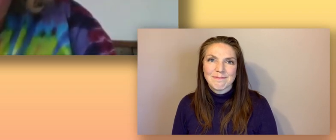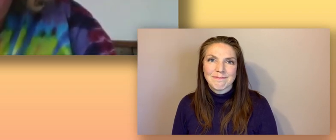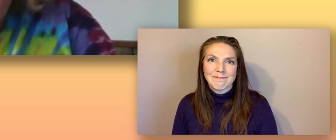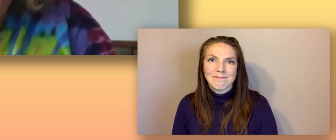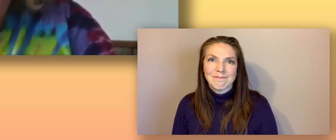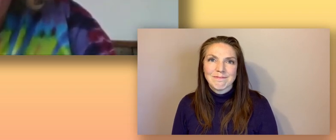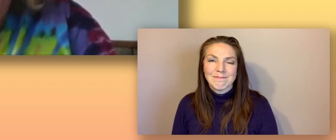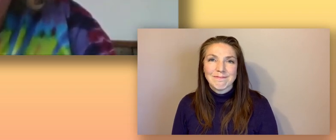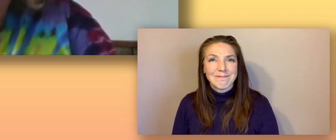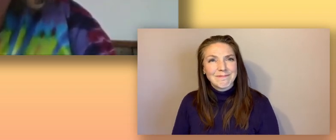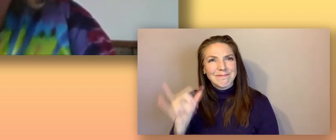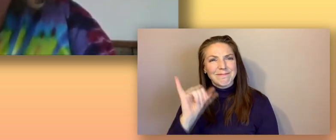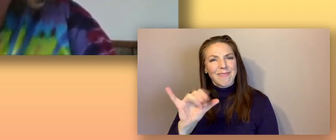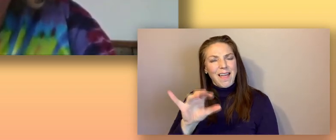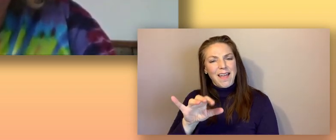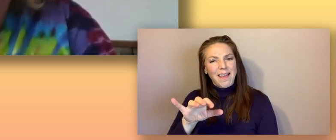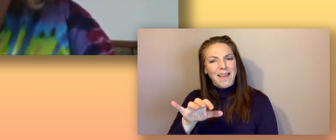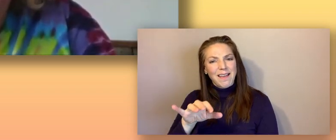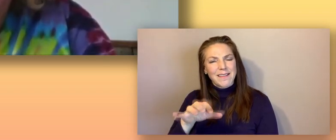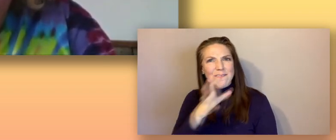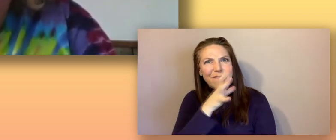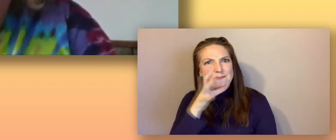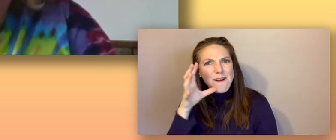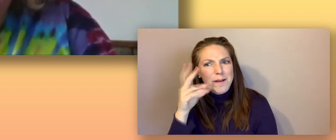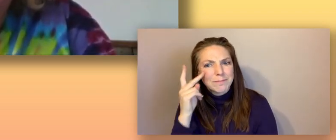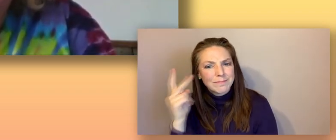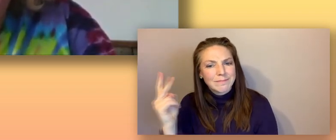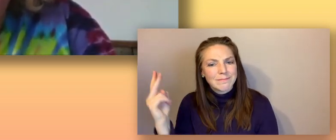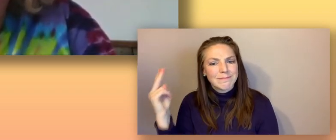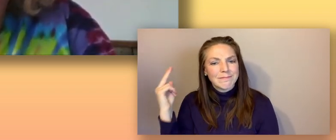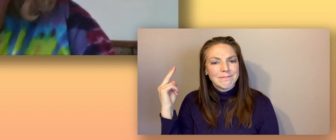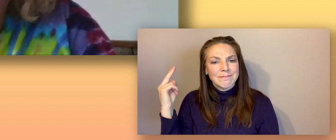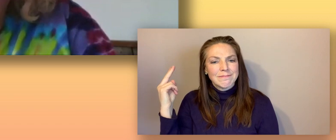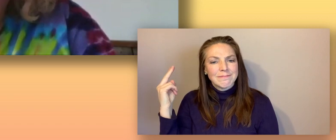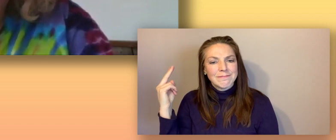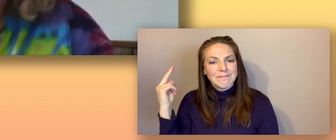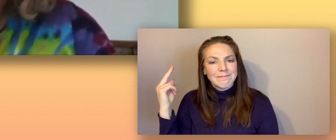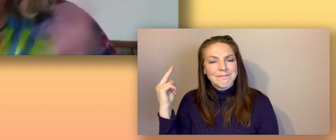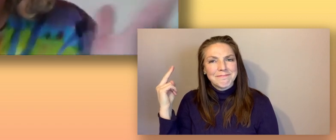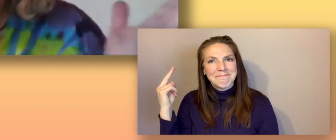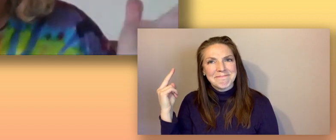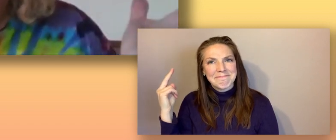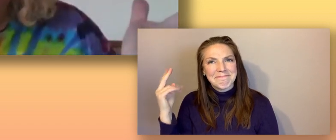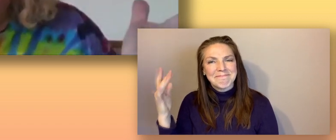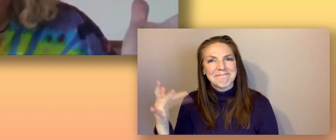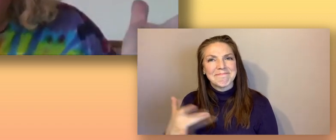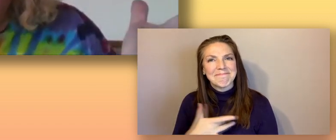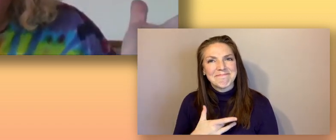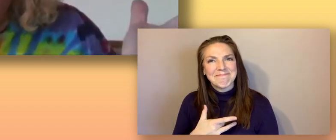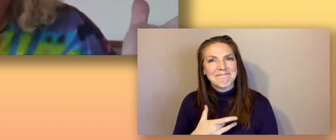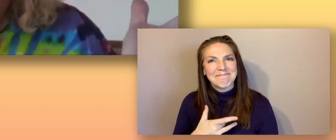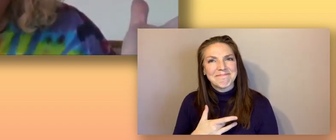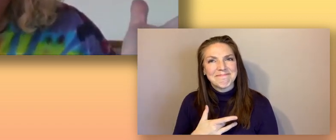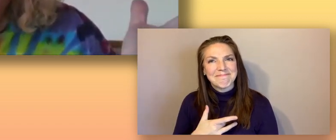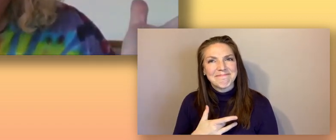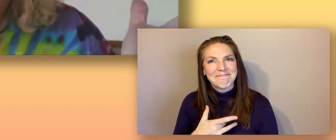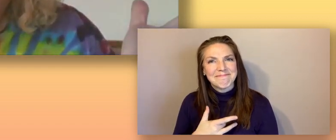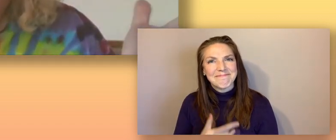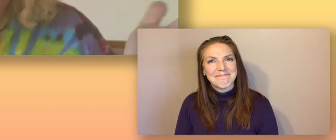I'm so glad that I had those years of joyful experiences on our family